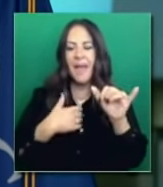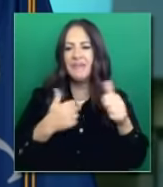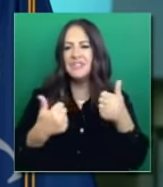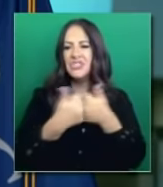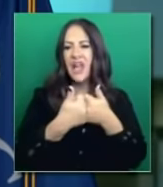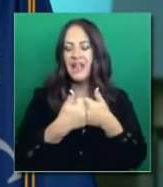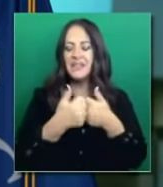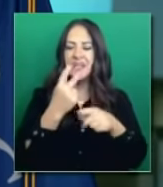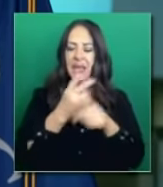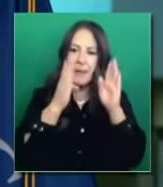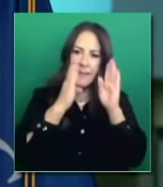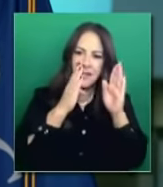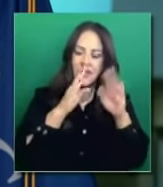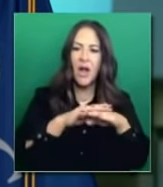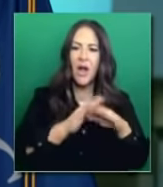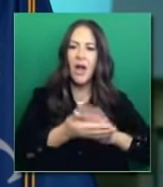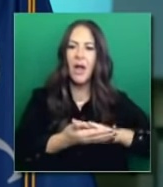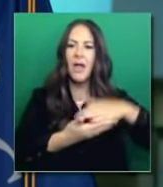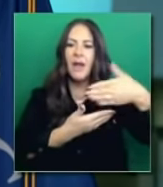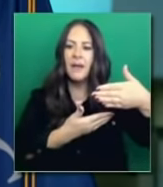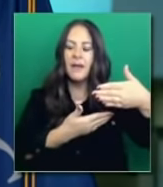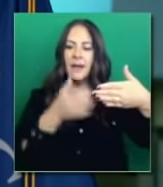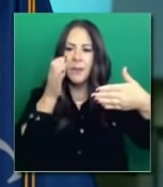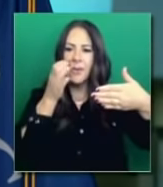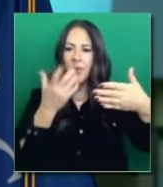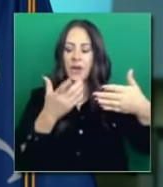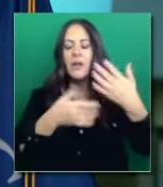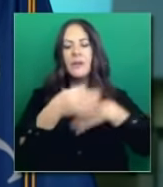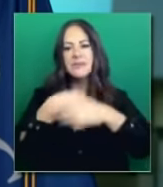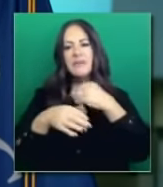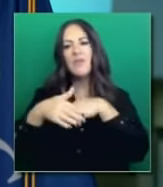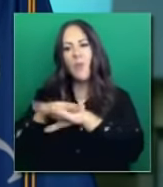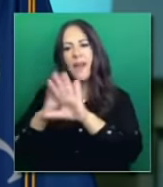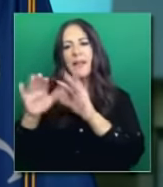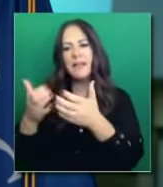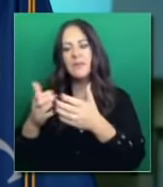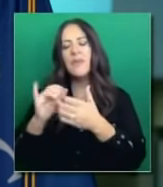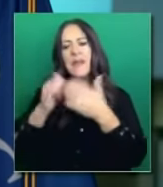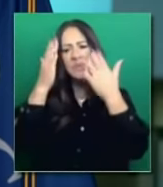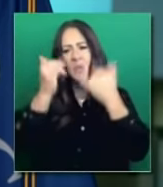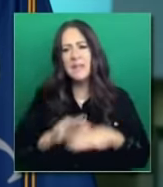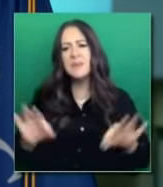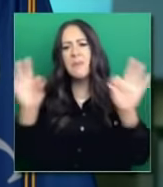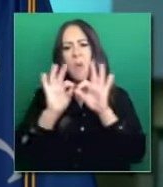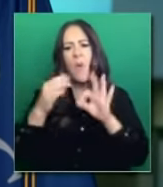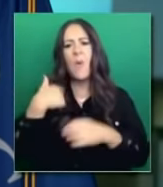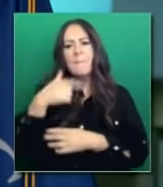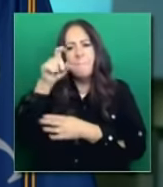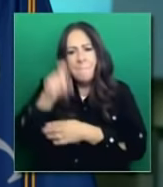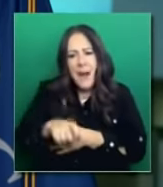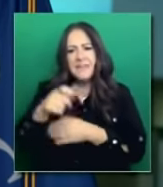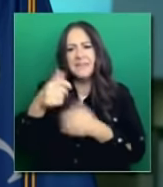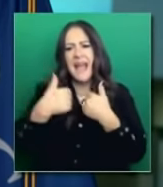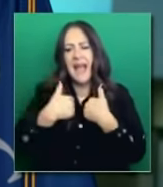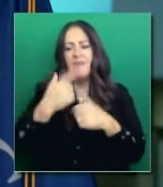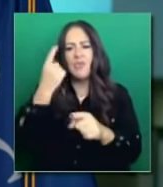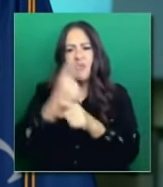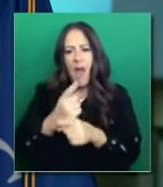And that's why this is so important, that we move forward in a phased way, prove that we can do this right